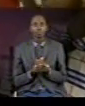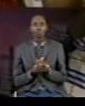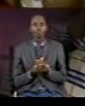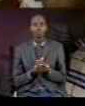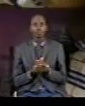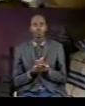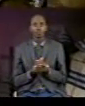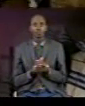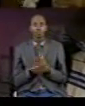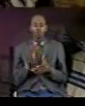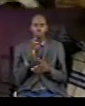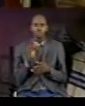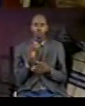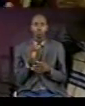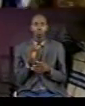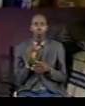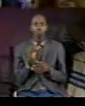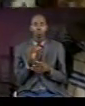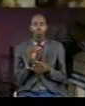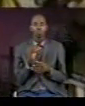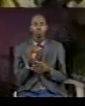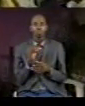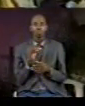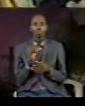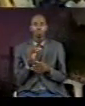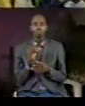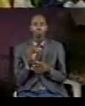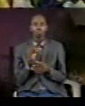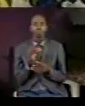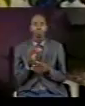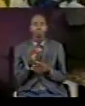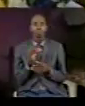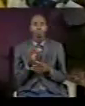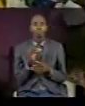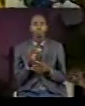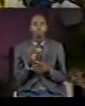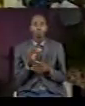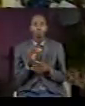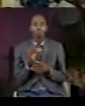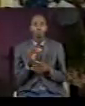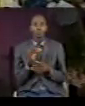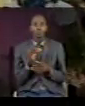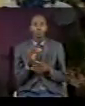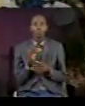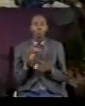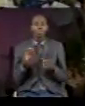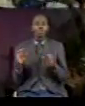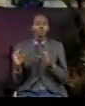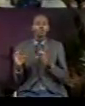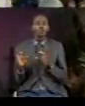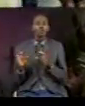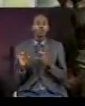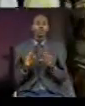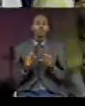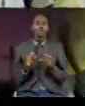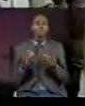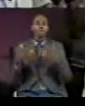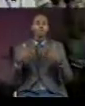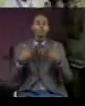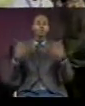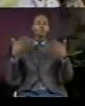let us find out, please, at the near left side here. Do we have we finished our